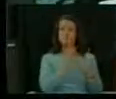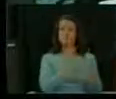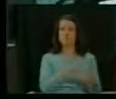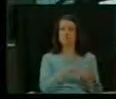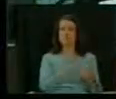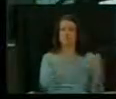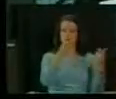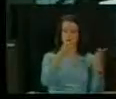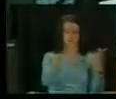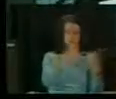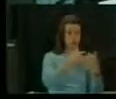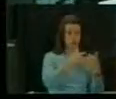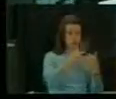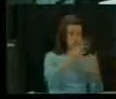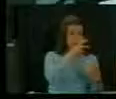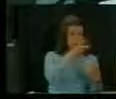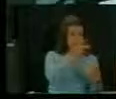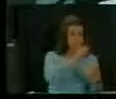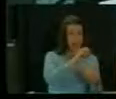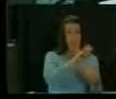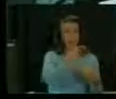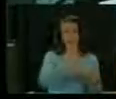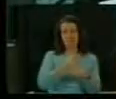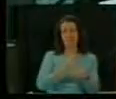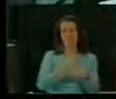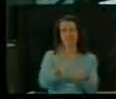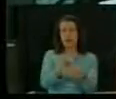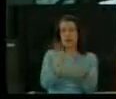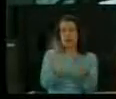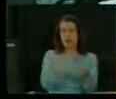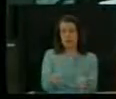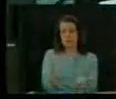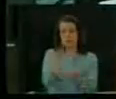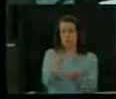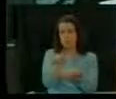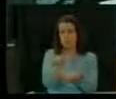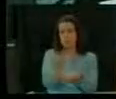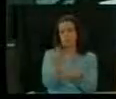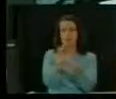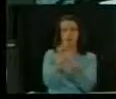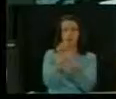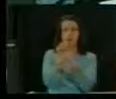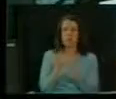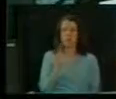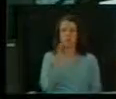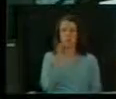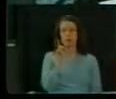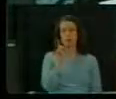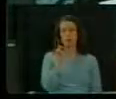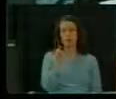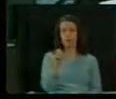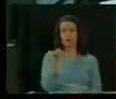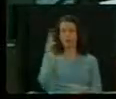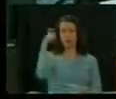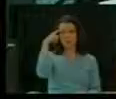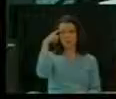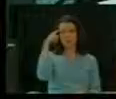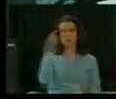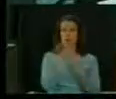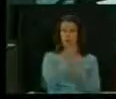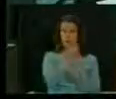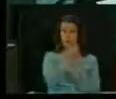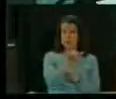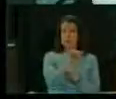applies, that whenever you have a policy, that the policy applies to utility companies and to every elected official, department,